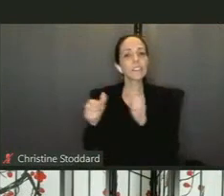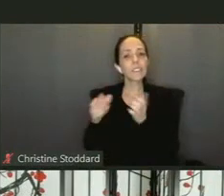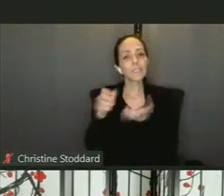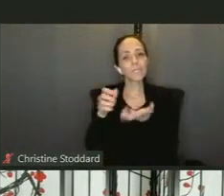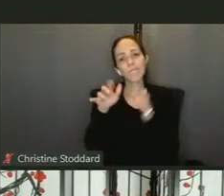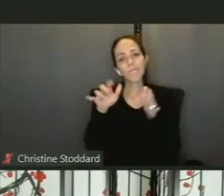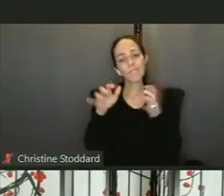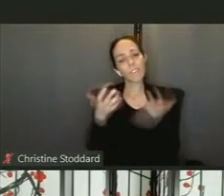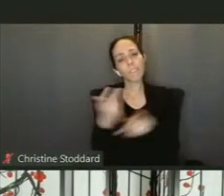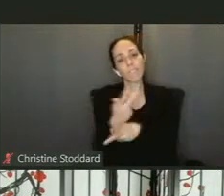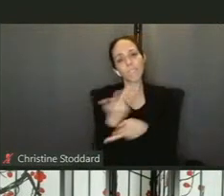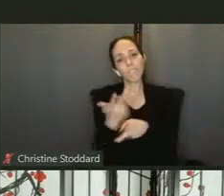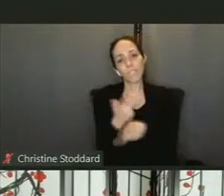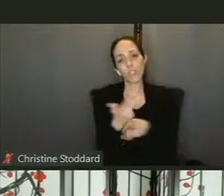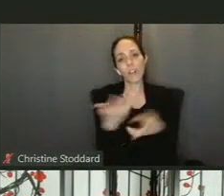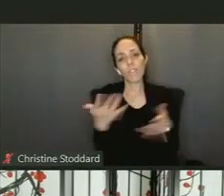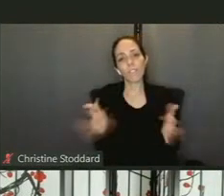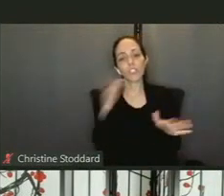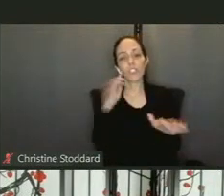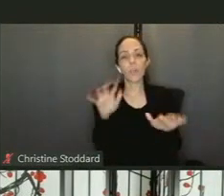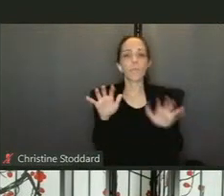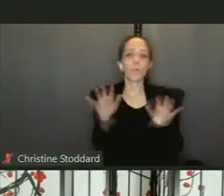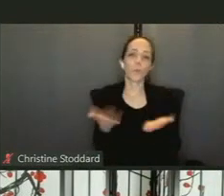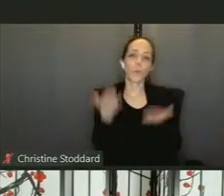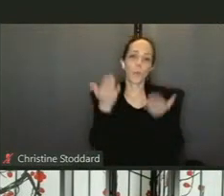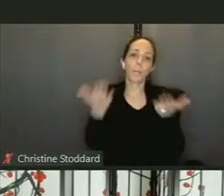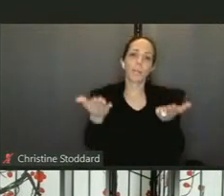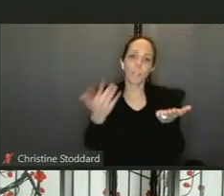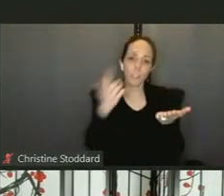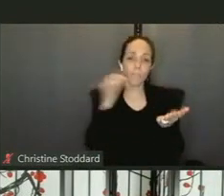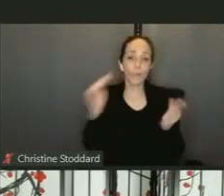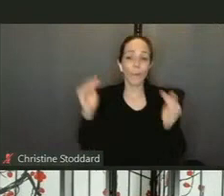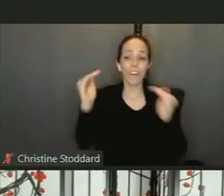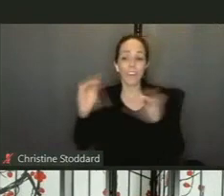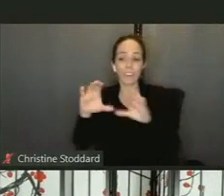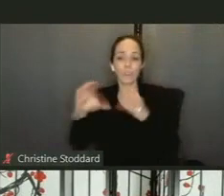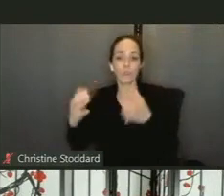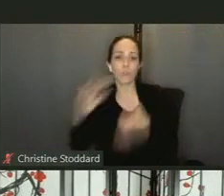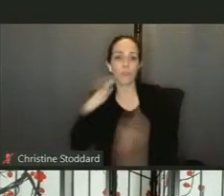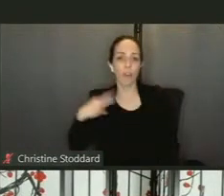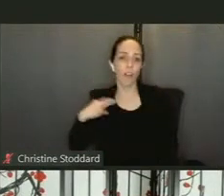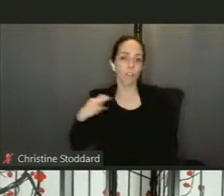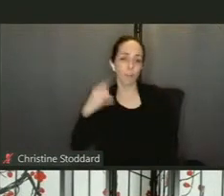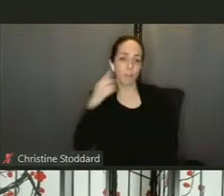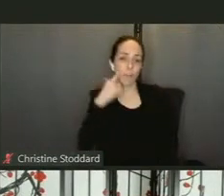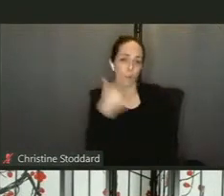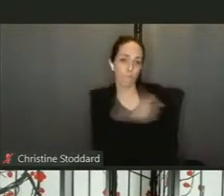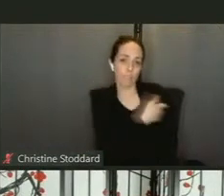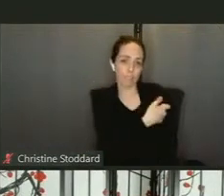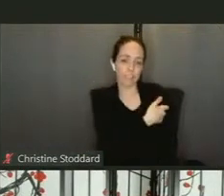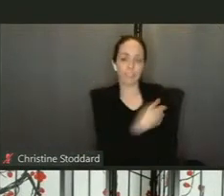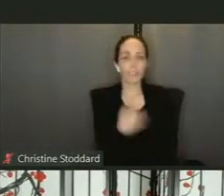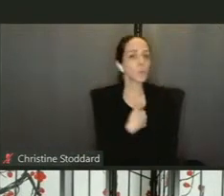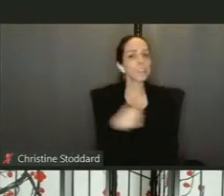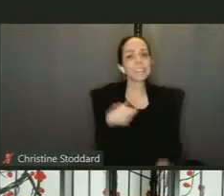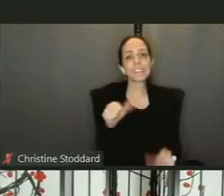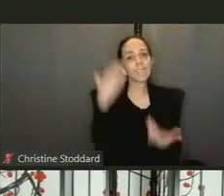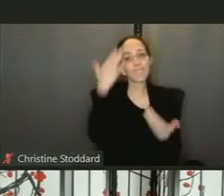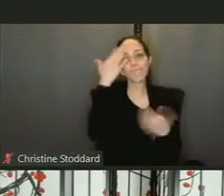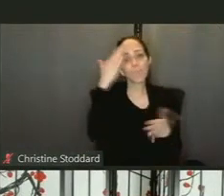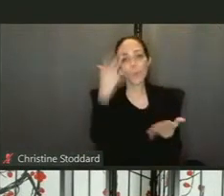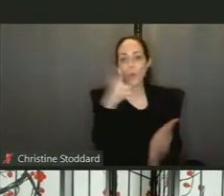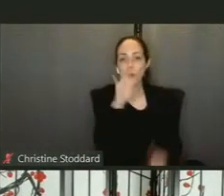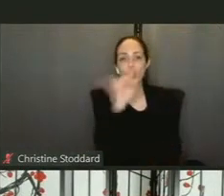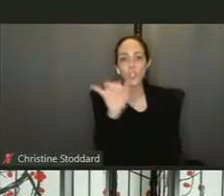groups of people that will be eligible for vaccine. So we don't know exactly how this is going to land, and we will be taking guidance from